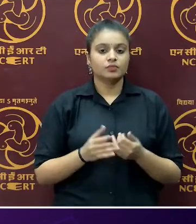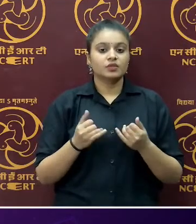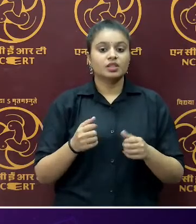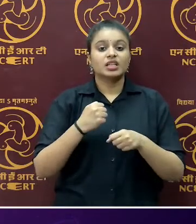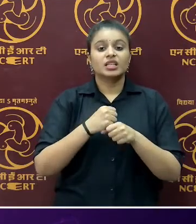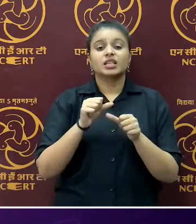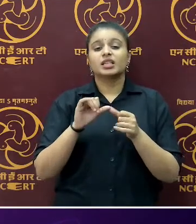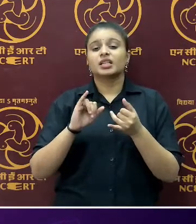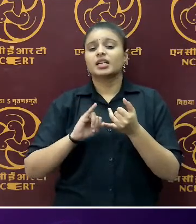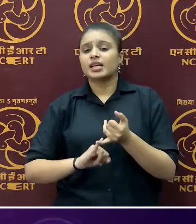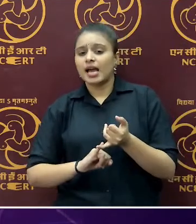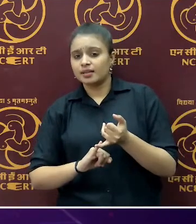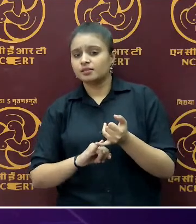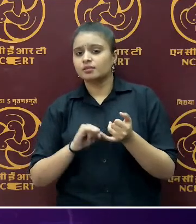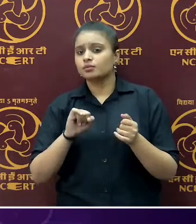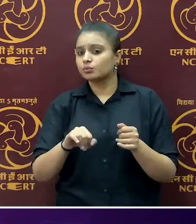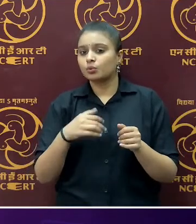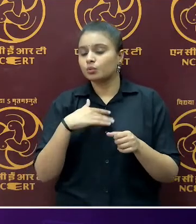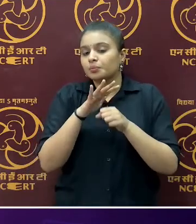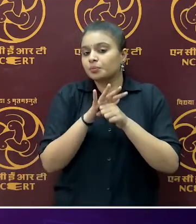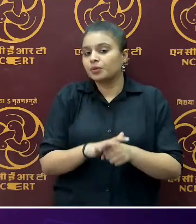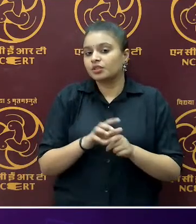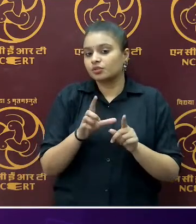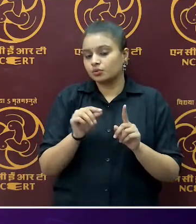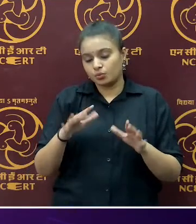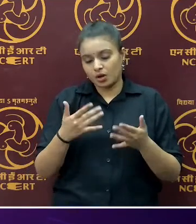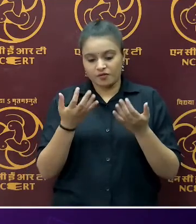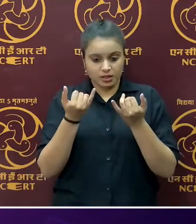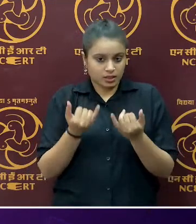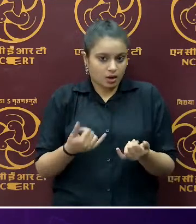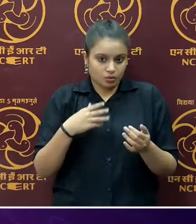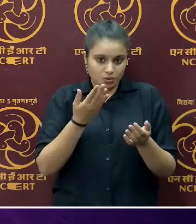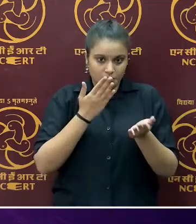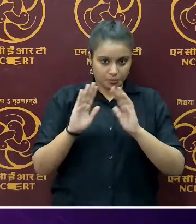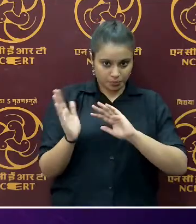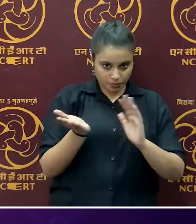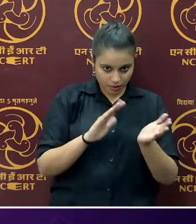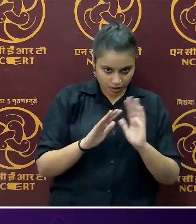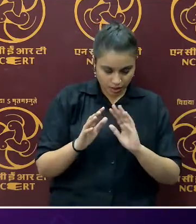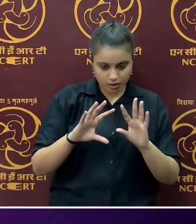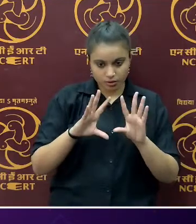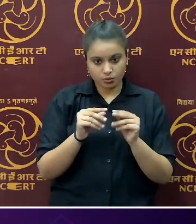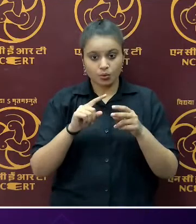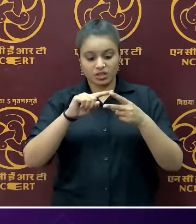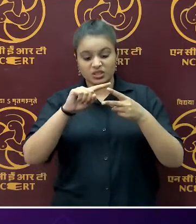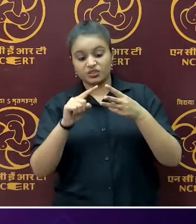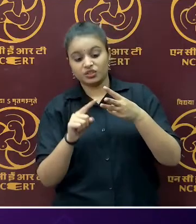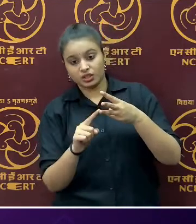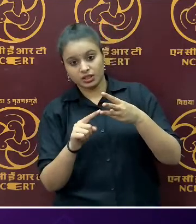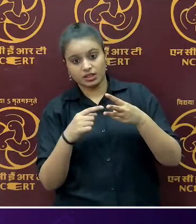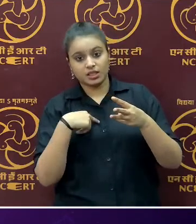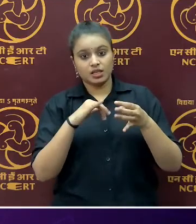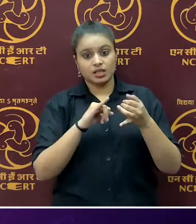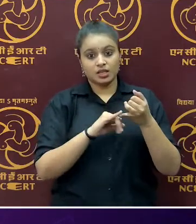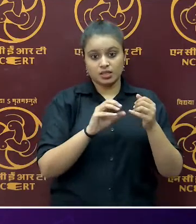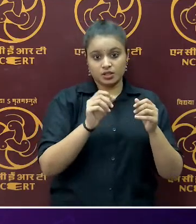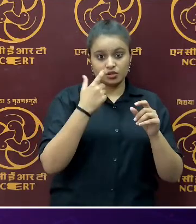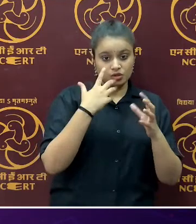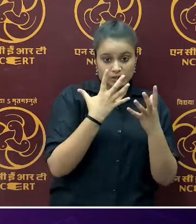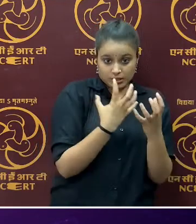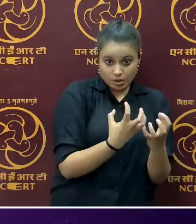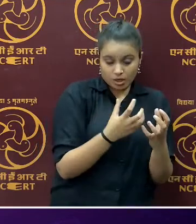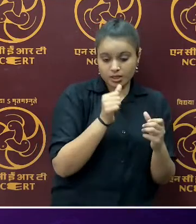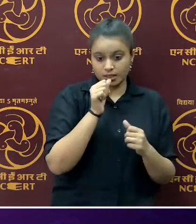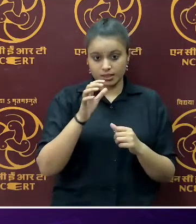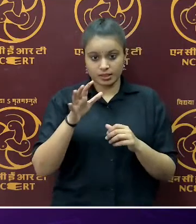the gases? How do they exert pressure? Okay, now gases, if we talk of all the three stated, say solid, liquid and gas. So this is